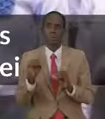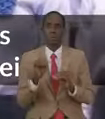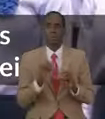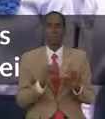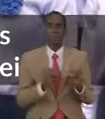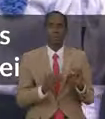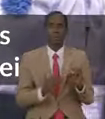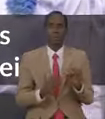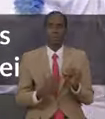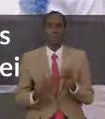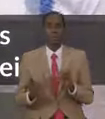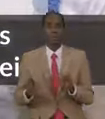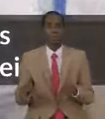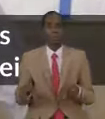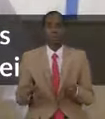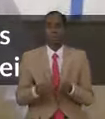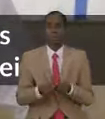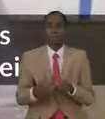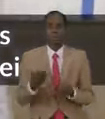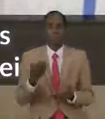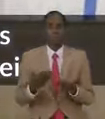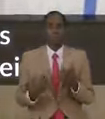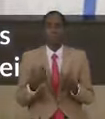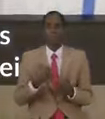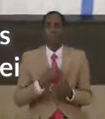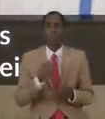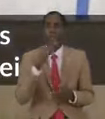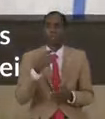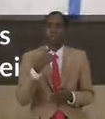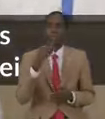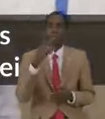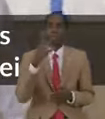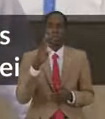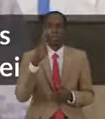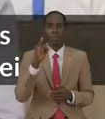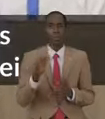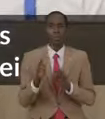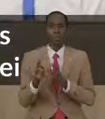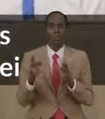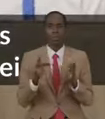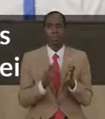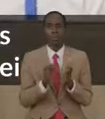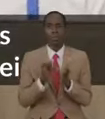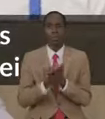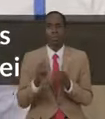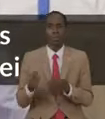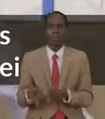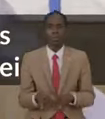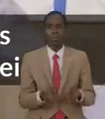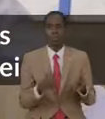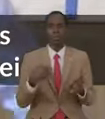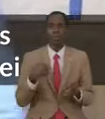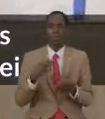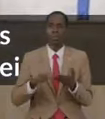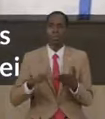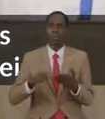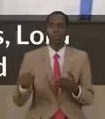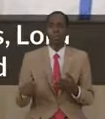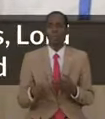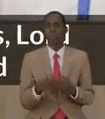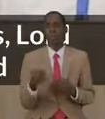Oh, even though we were taught by Jesus that the way we forgive others